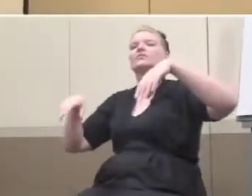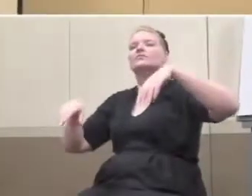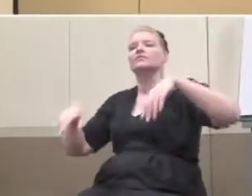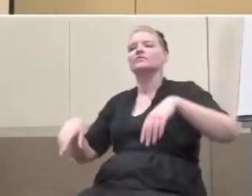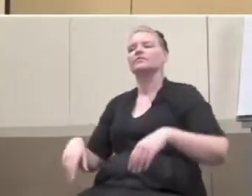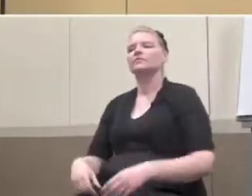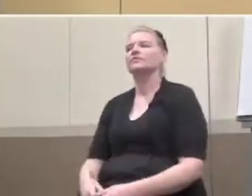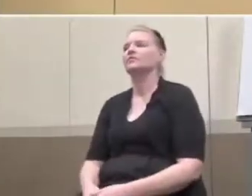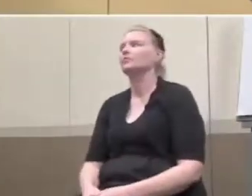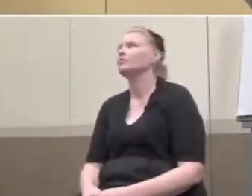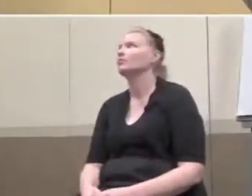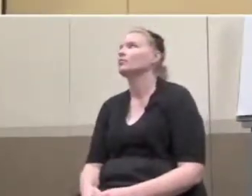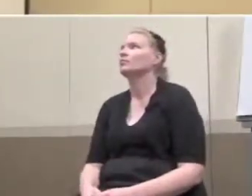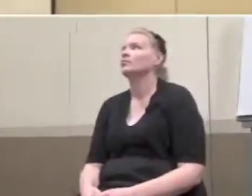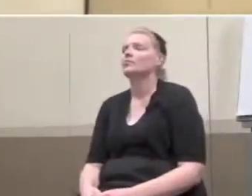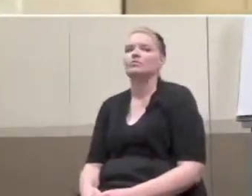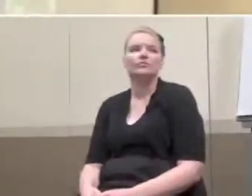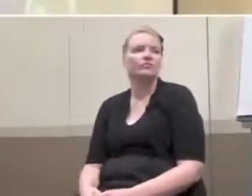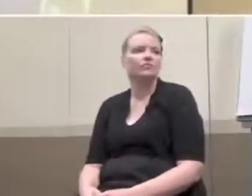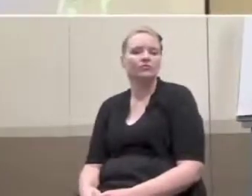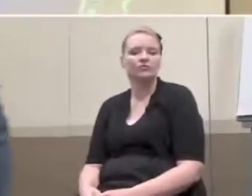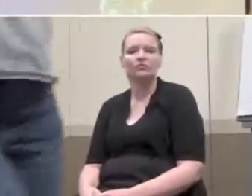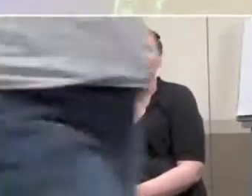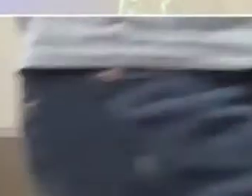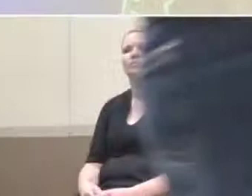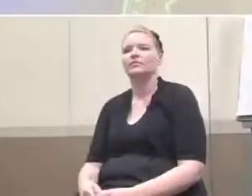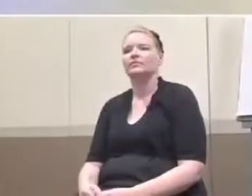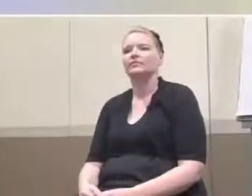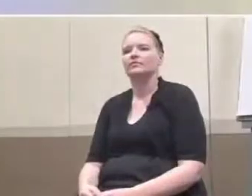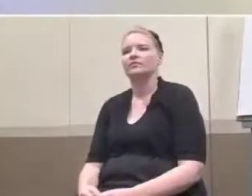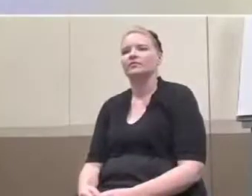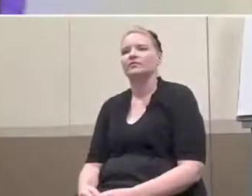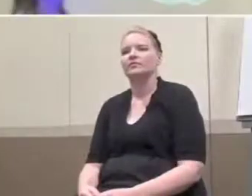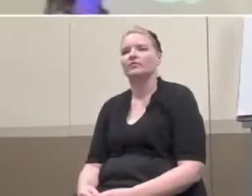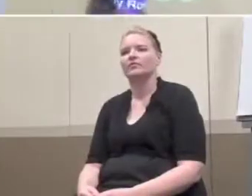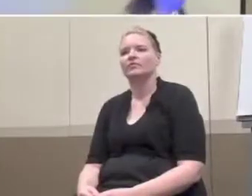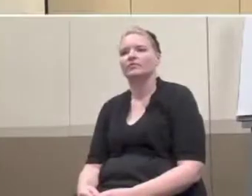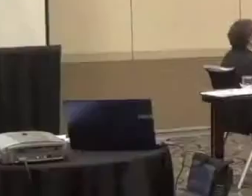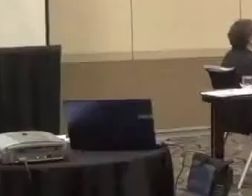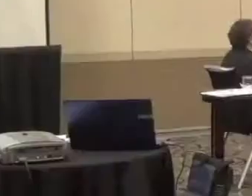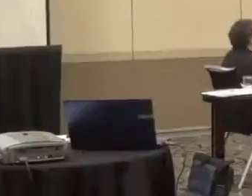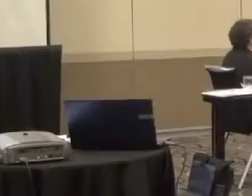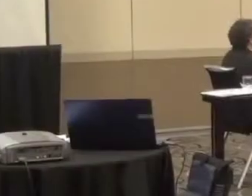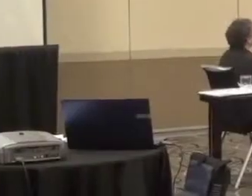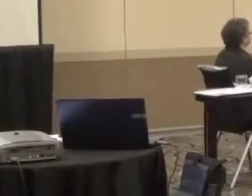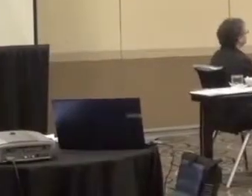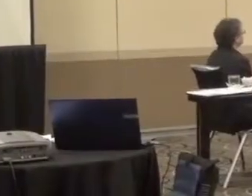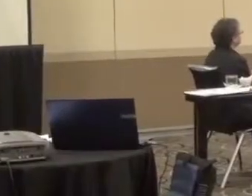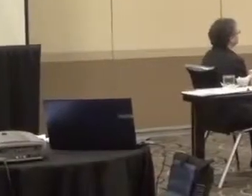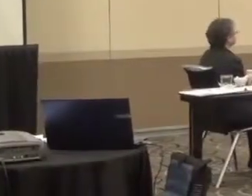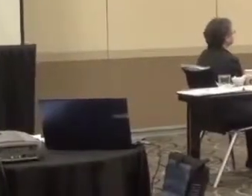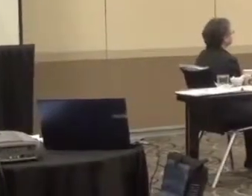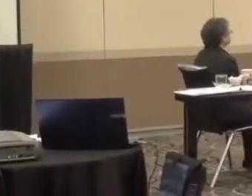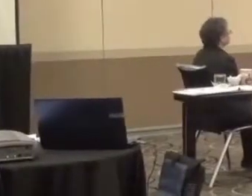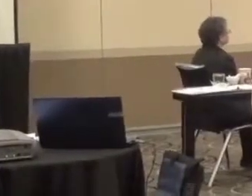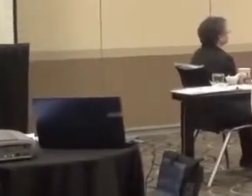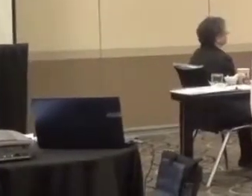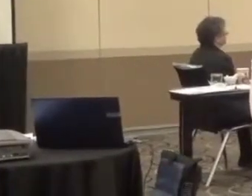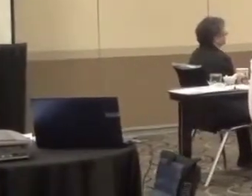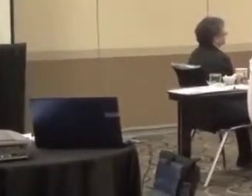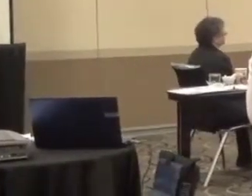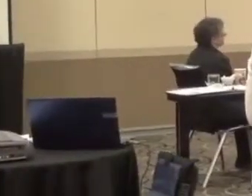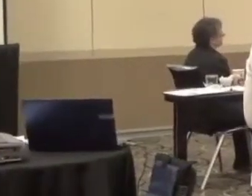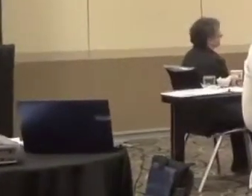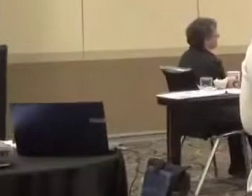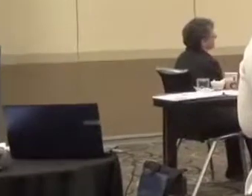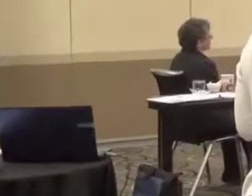and match with somebody. So we have a P that needs a Q. Okay, so now that you are partnered up with somebody who